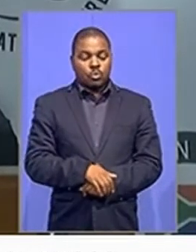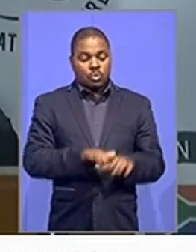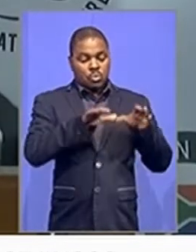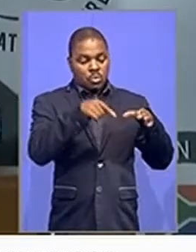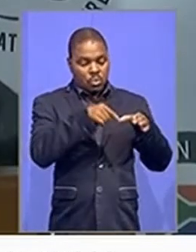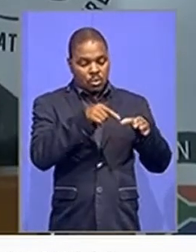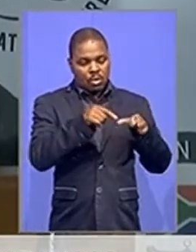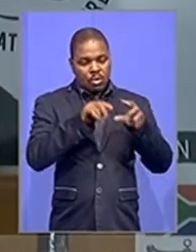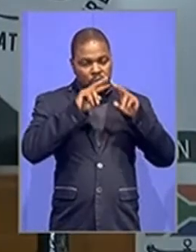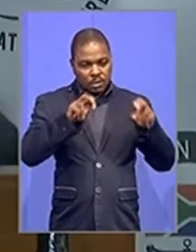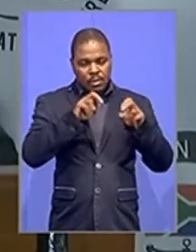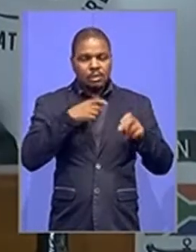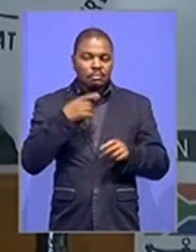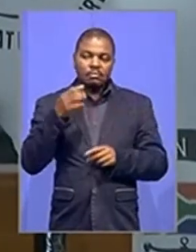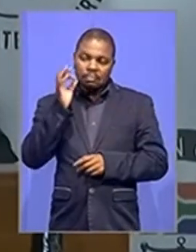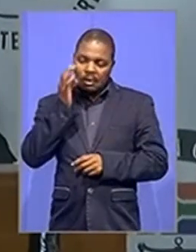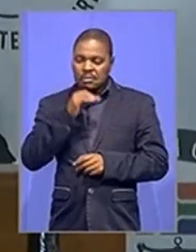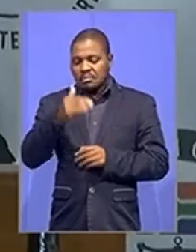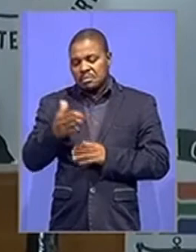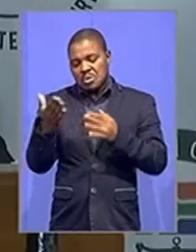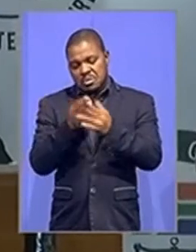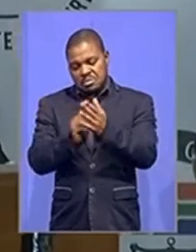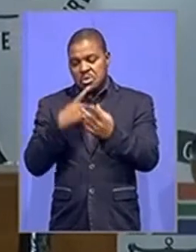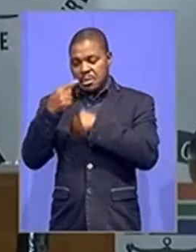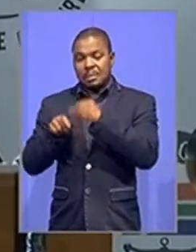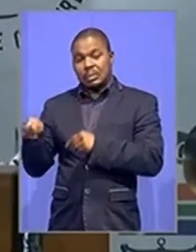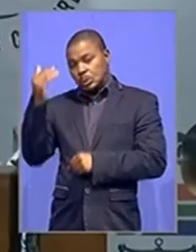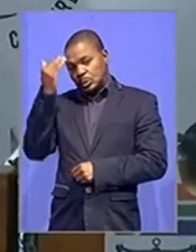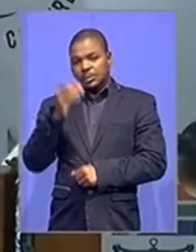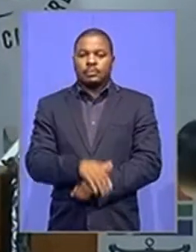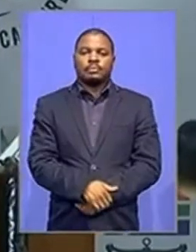tla bula kgetsi kgatlhanong le presidente wa maloba. I'm entirely in your hands.